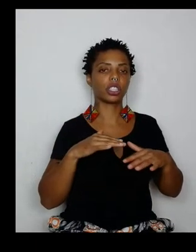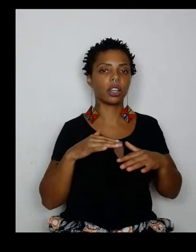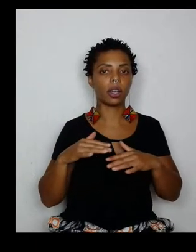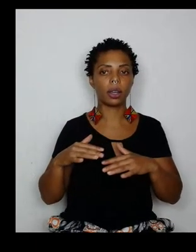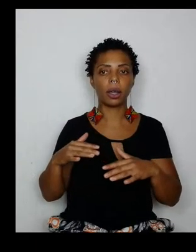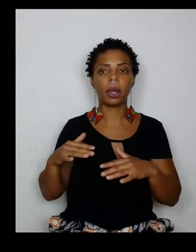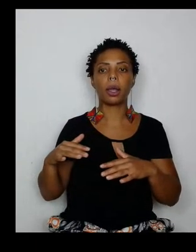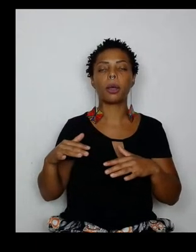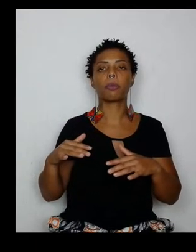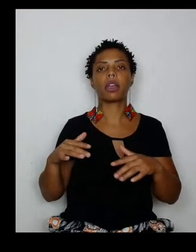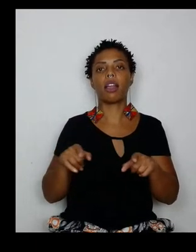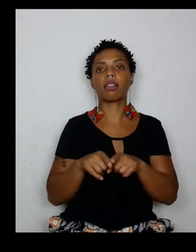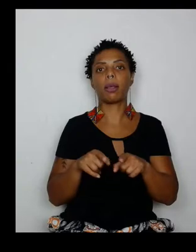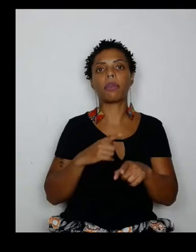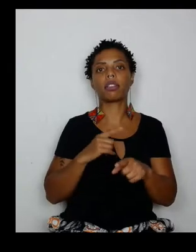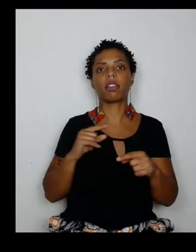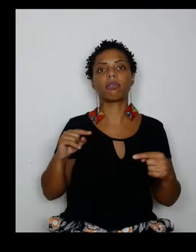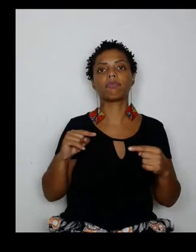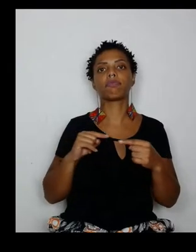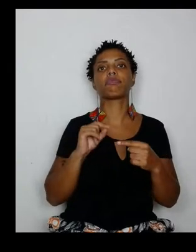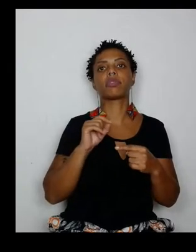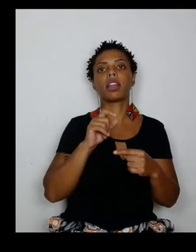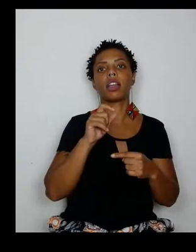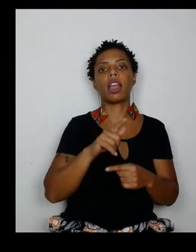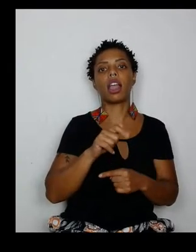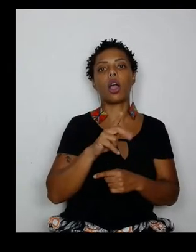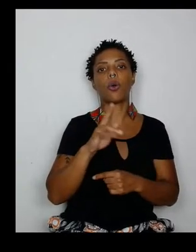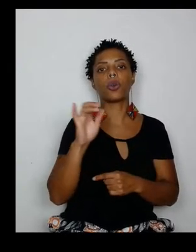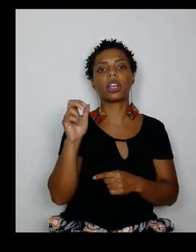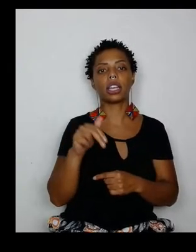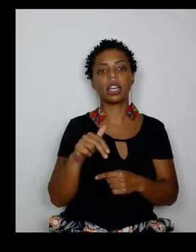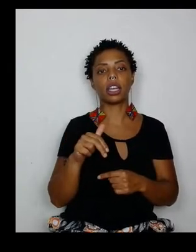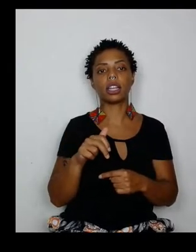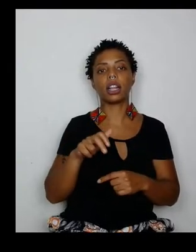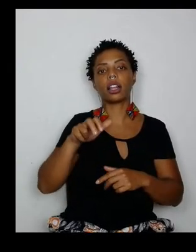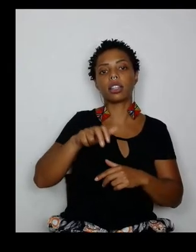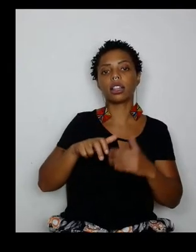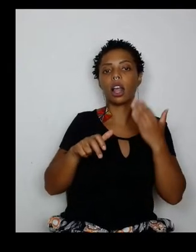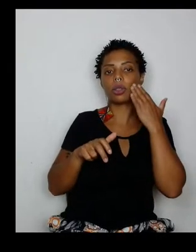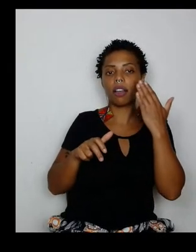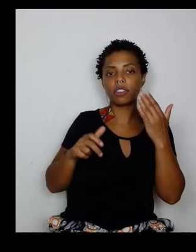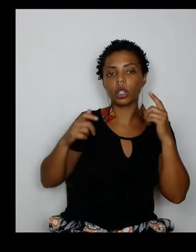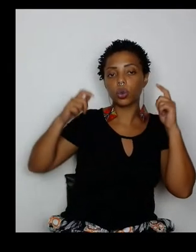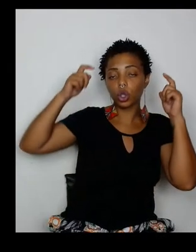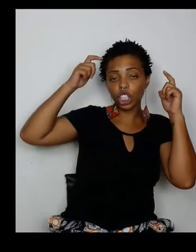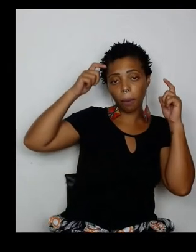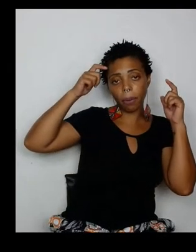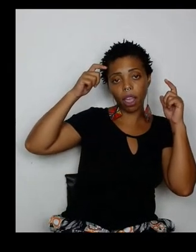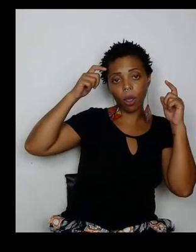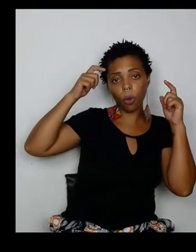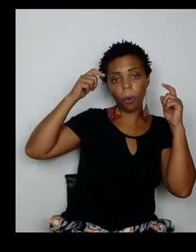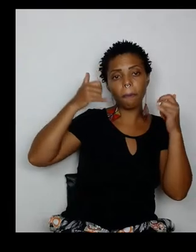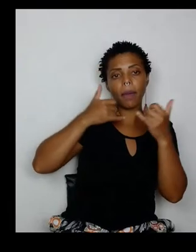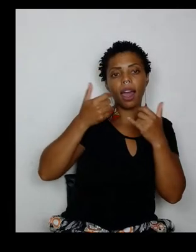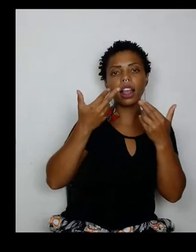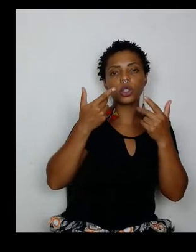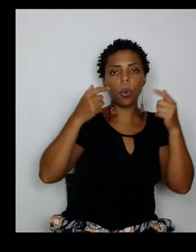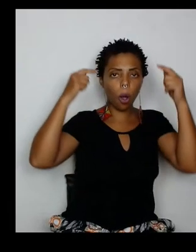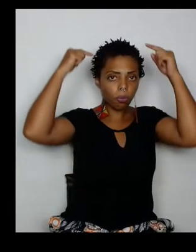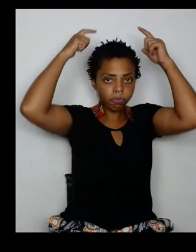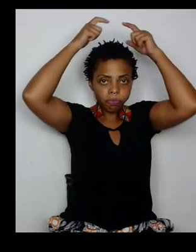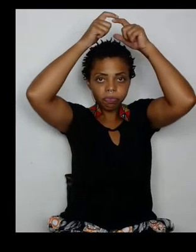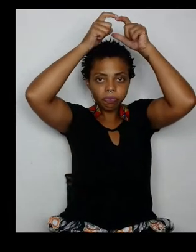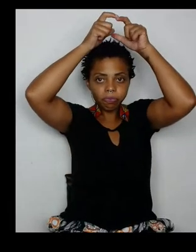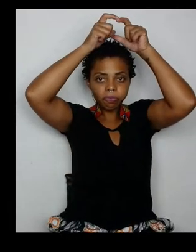with his hat on like a halo and some of those religious portraits and being looked at or in in a sense there's a kind of